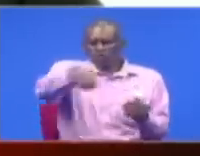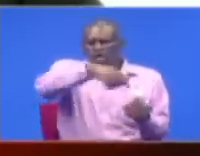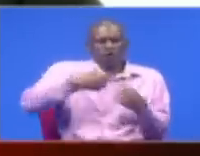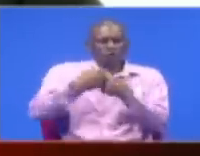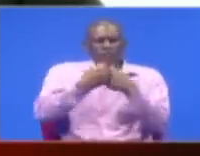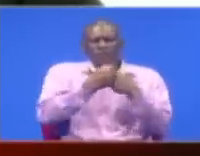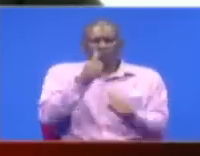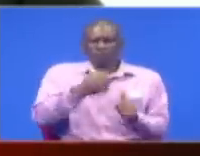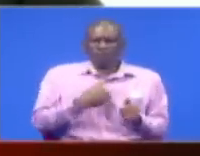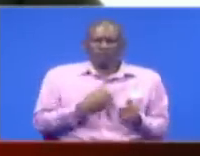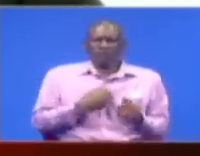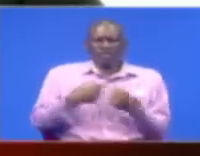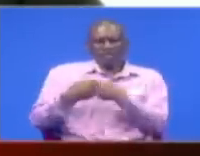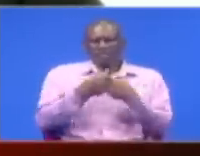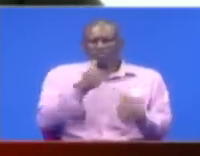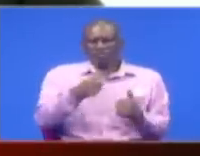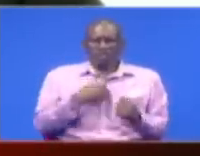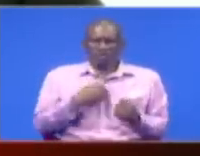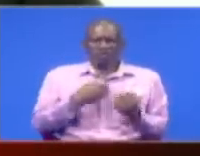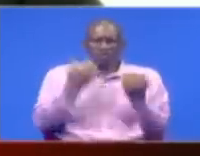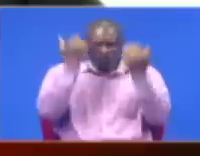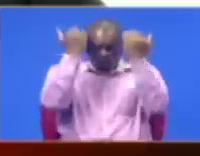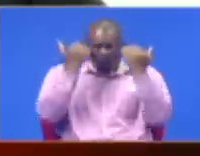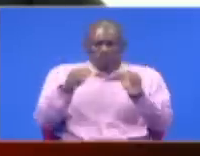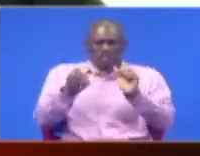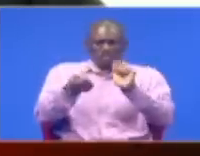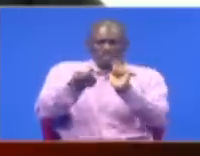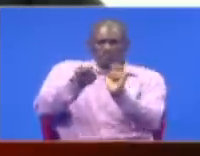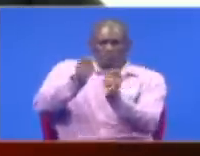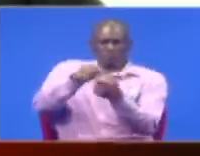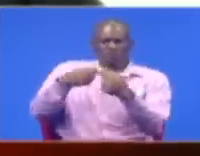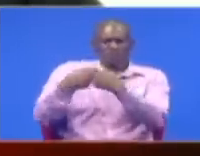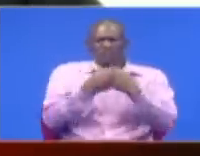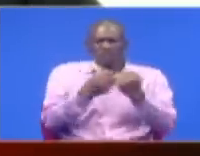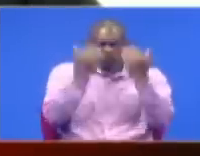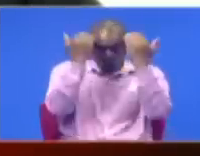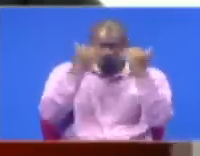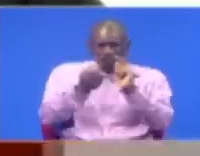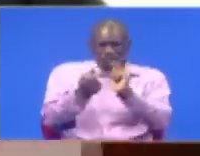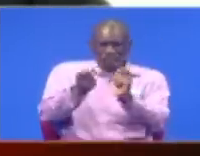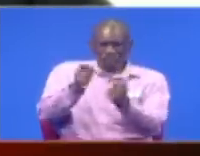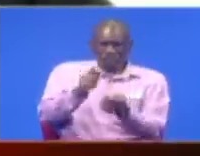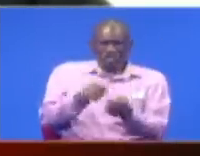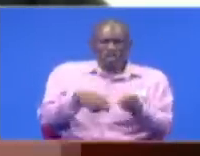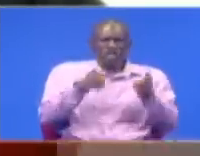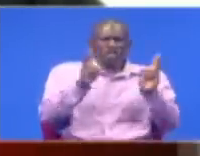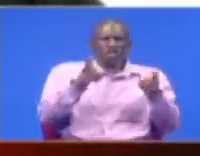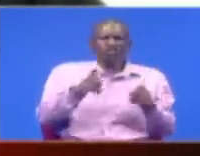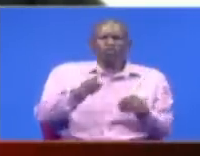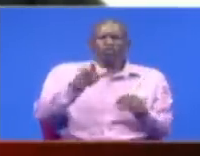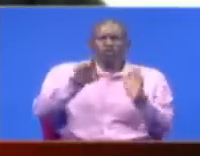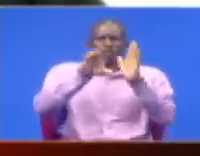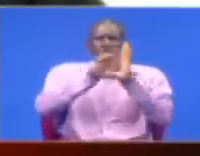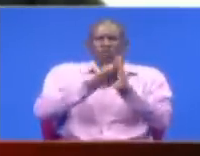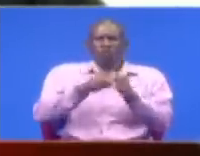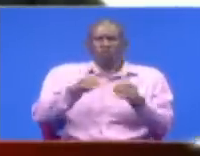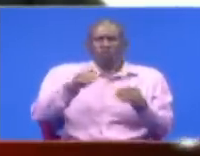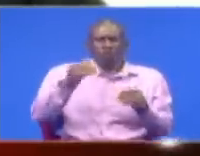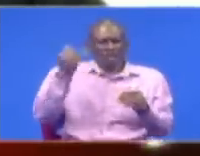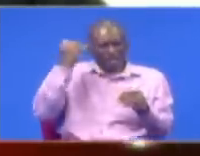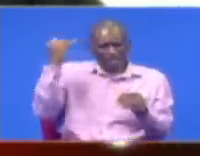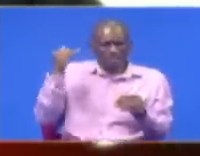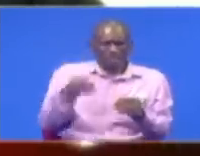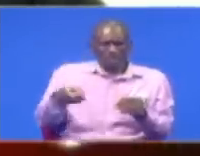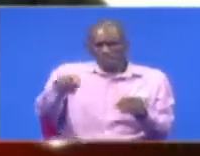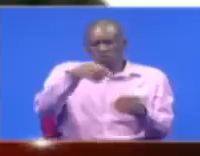challenge of judicial transformation is common law capture. We